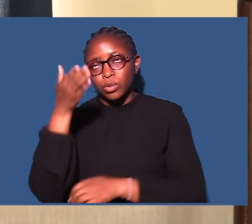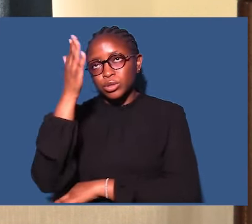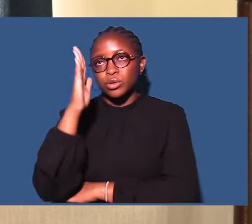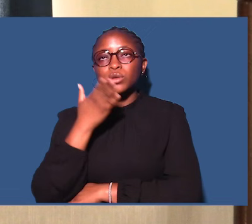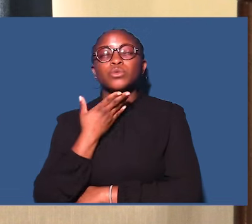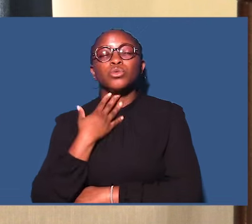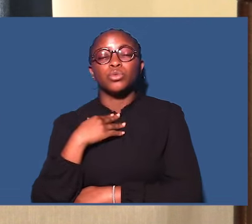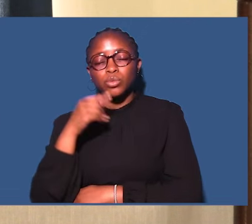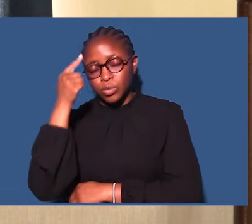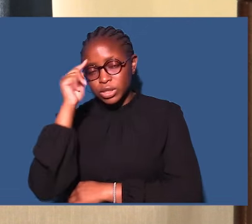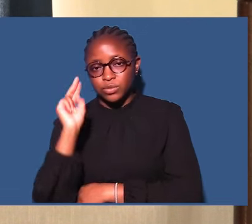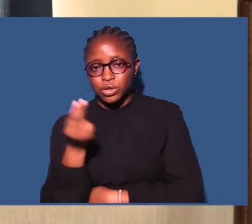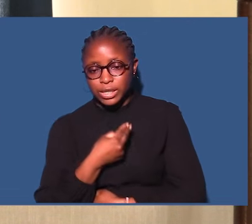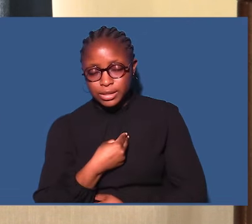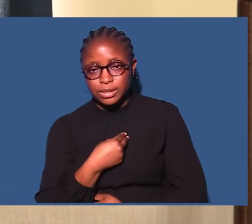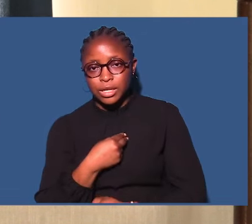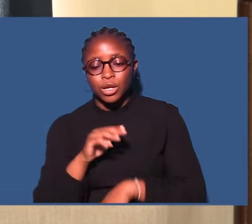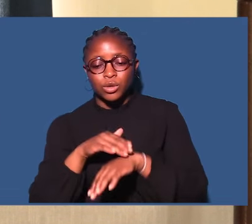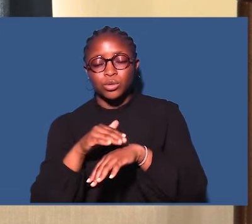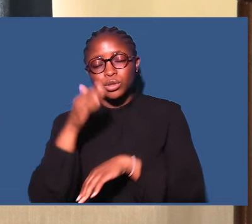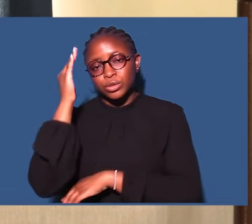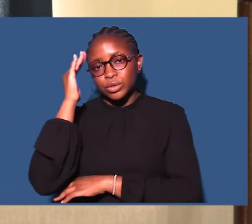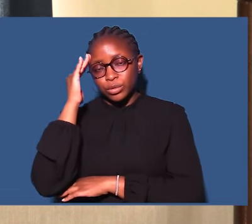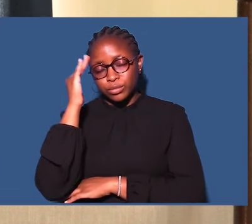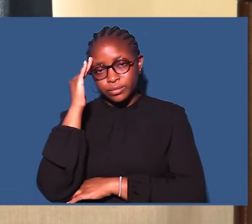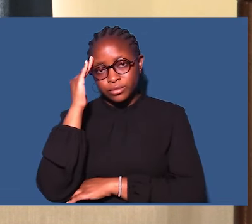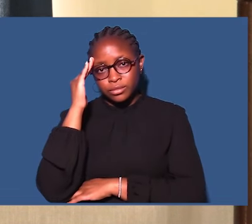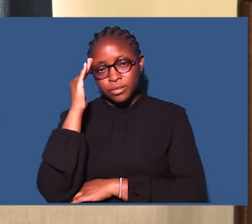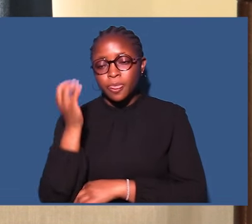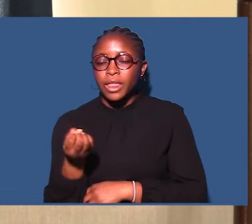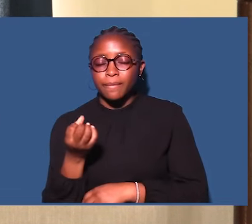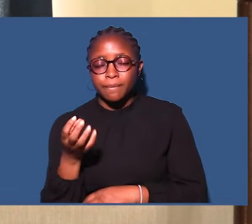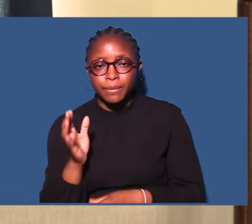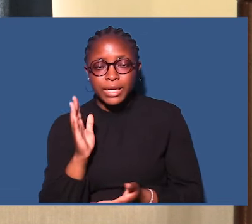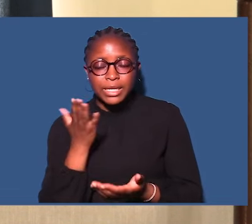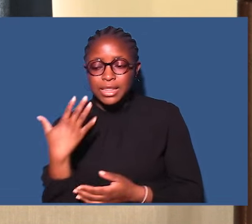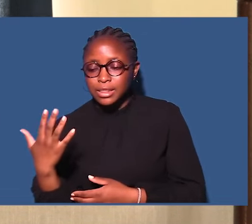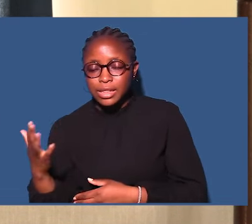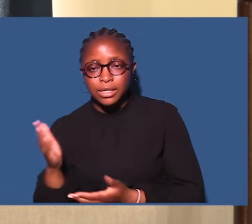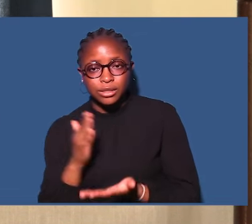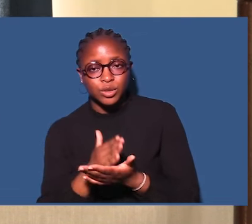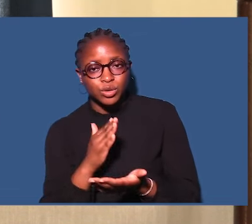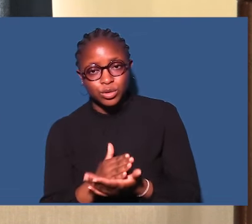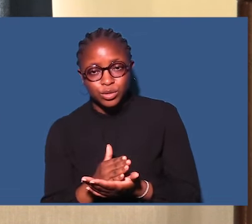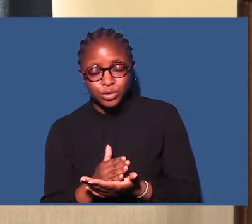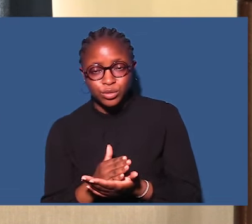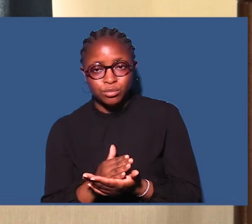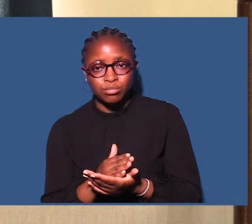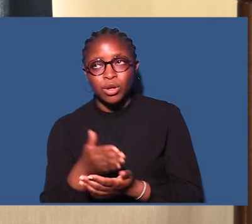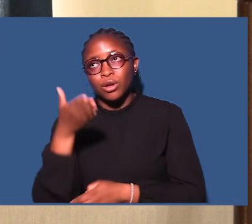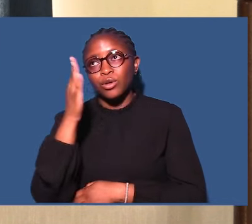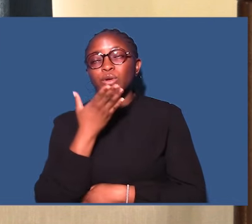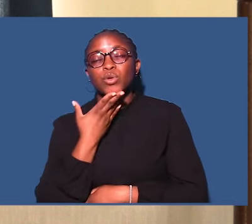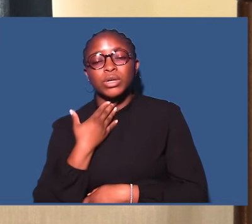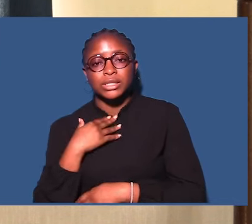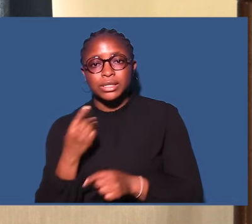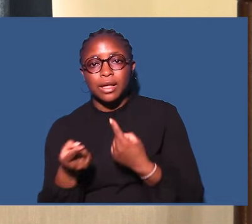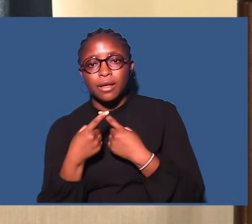that, among other things, God wants us to love our brothers and